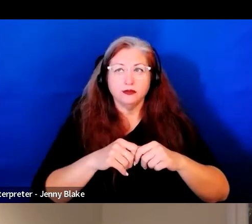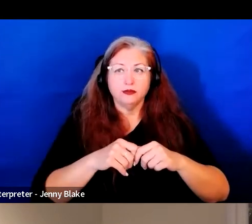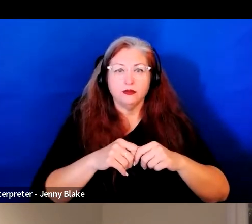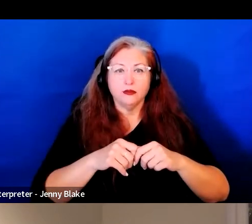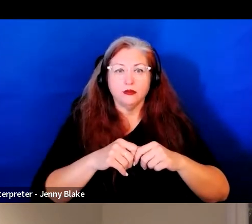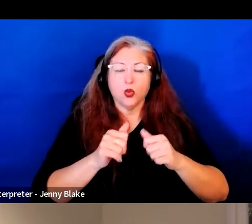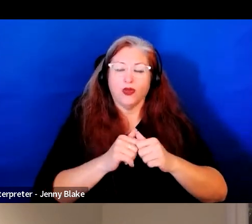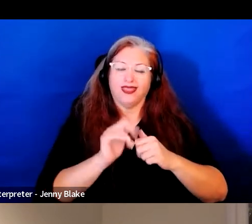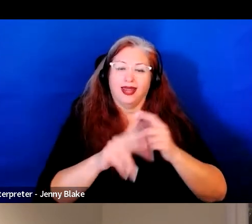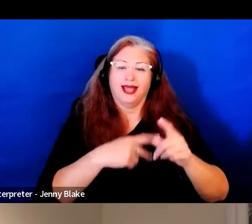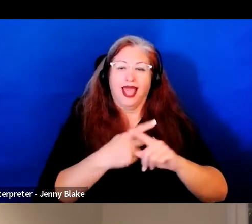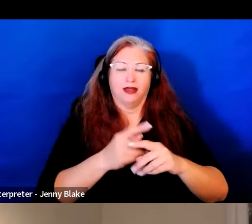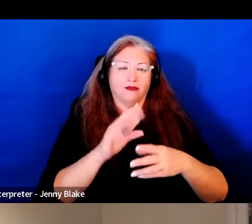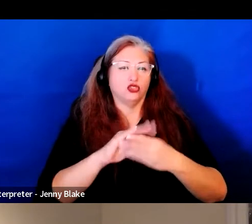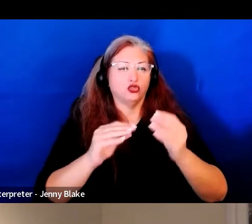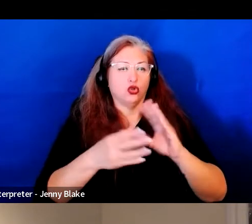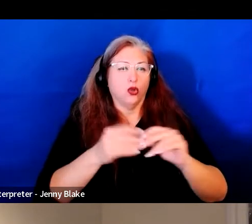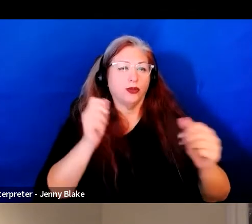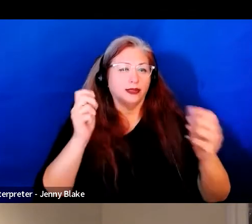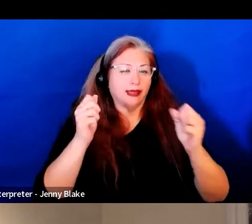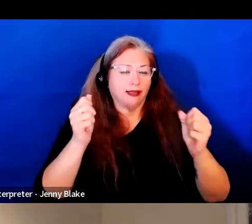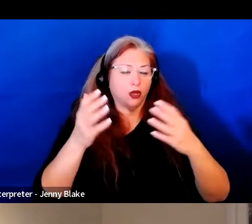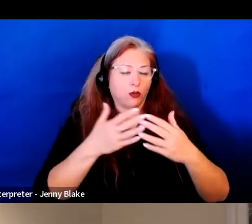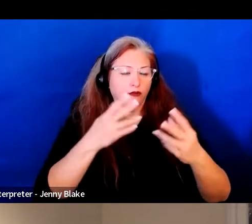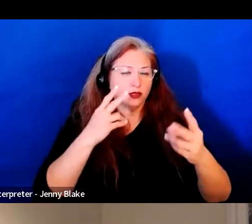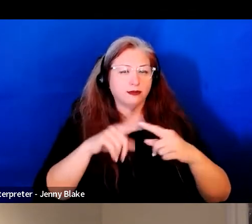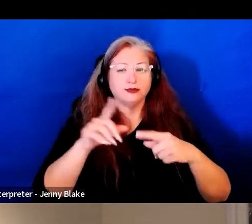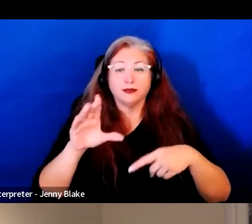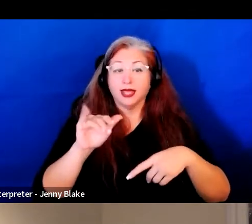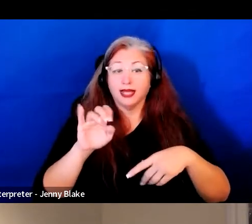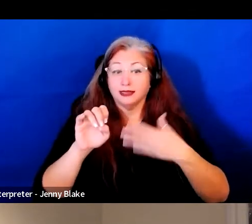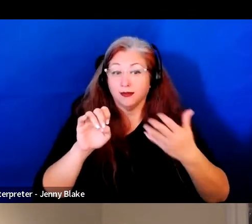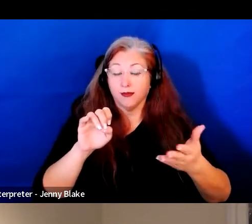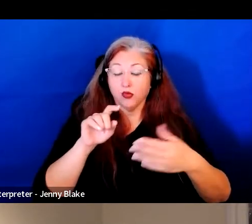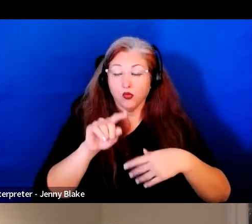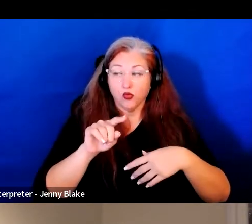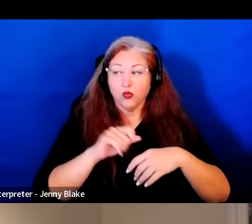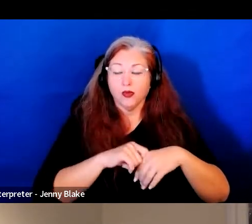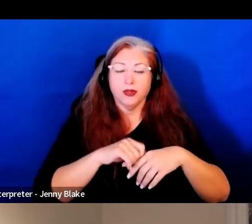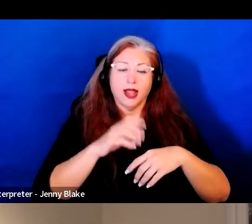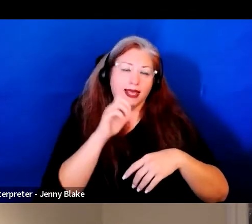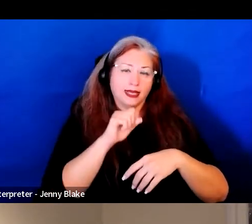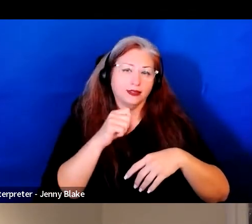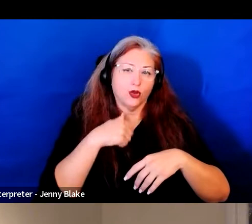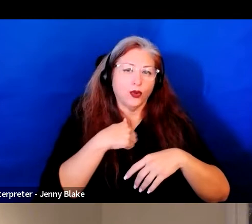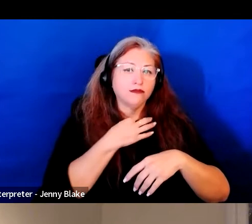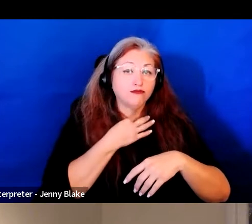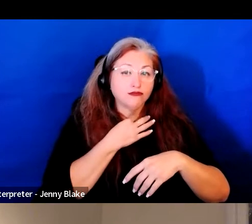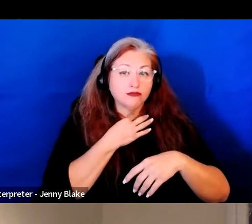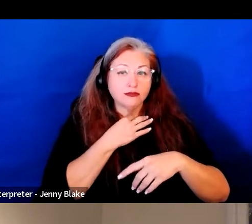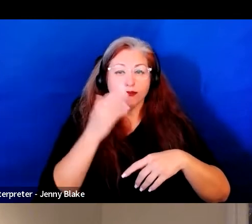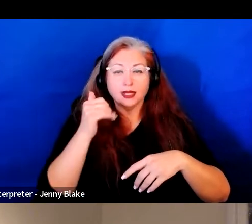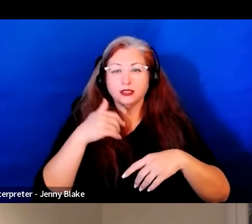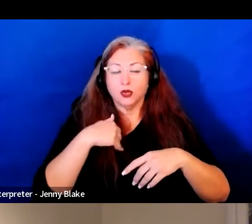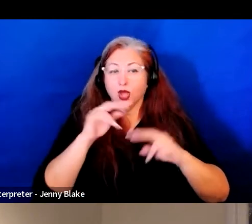in the type of storytelling that we see. Mm-hmm. Cassie, coming to you, I guess we're all really curious, because we